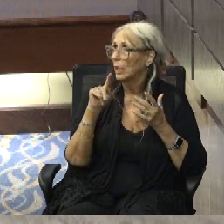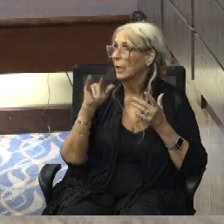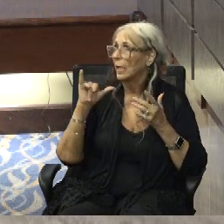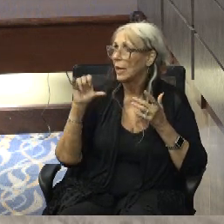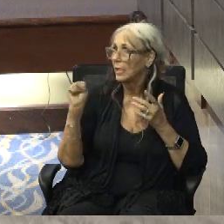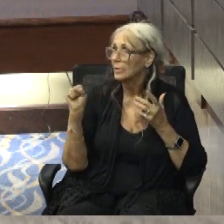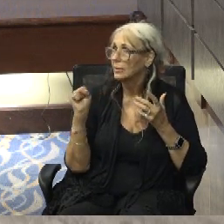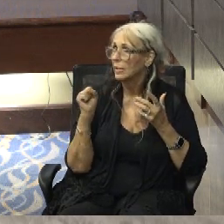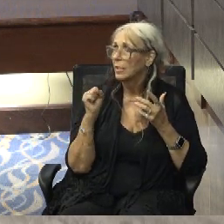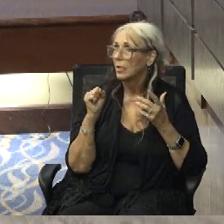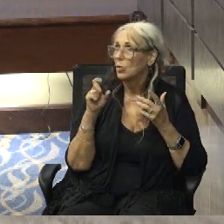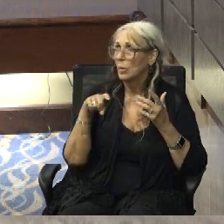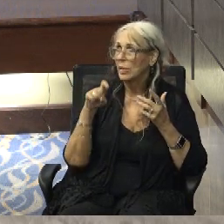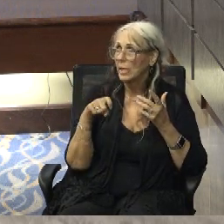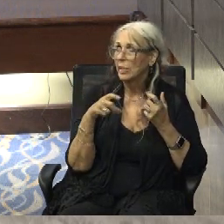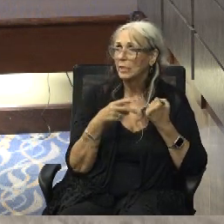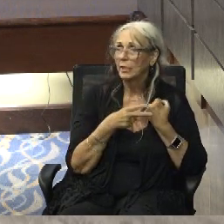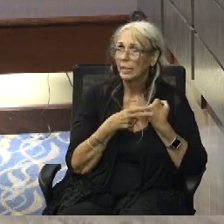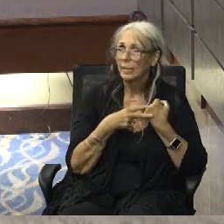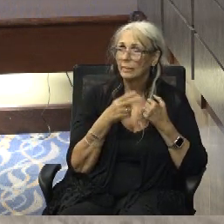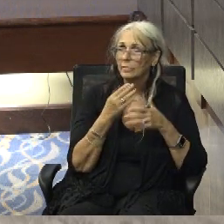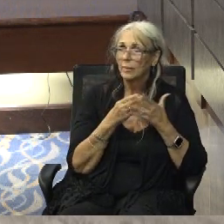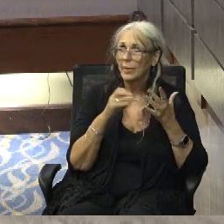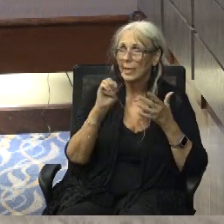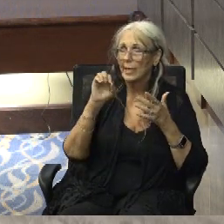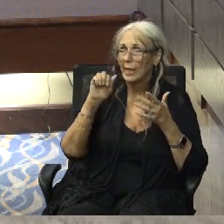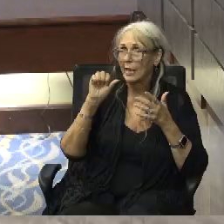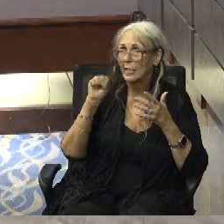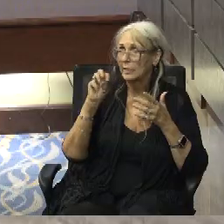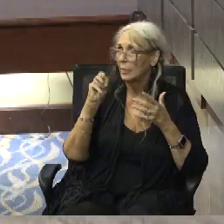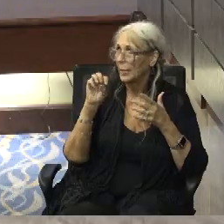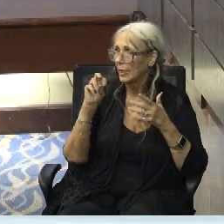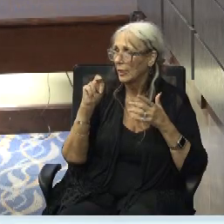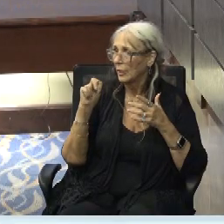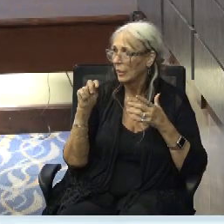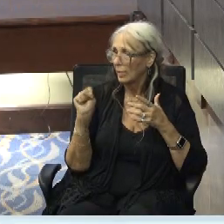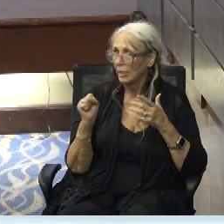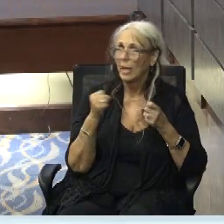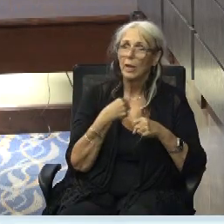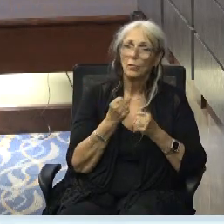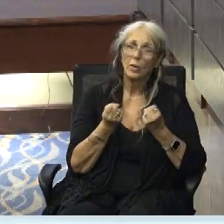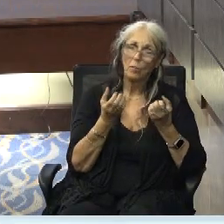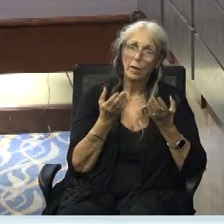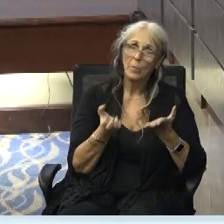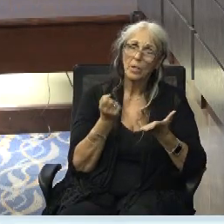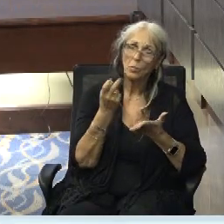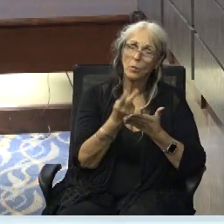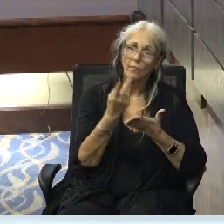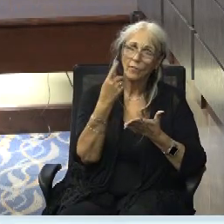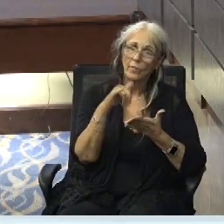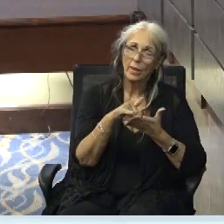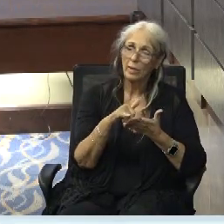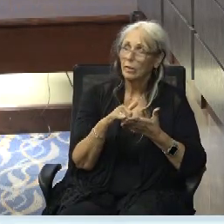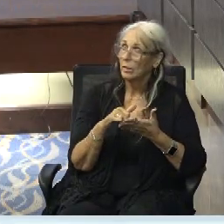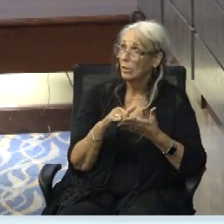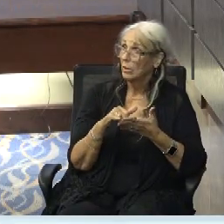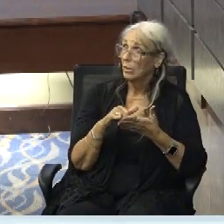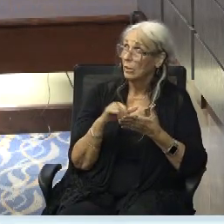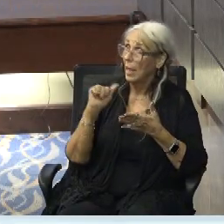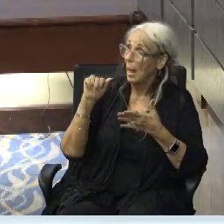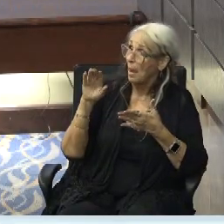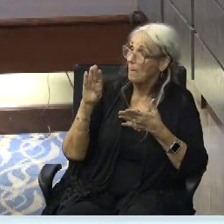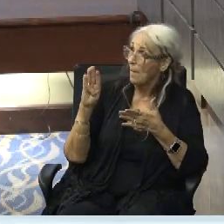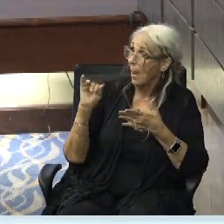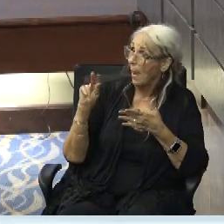site, so we will need to retain some easements, but otherwise, Plan Commission recommended approval of that one as well. So the abandonment of that